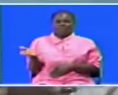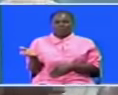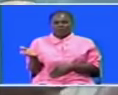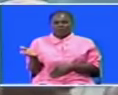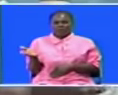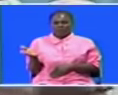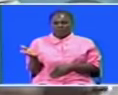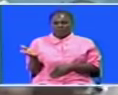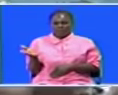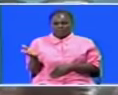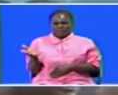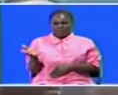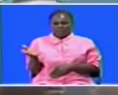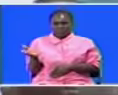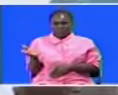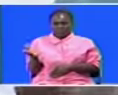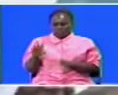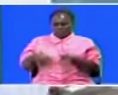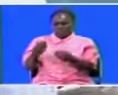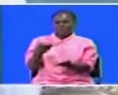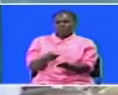Ndio upatiwe pesa.